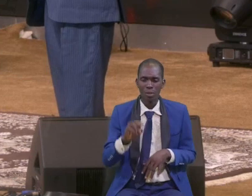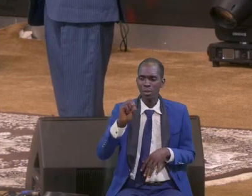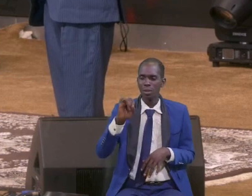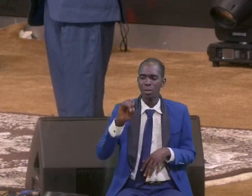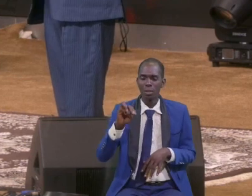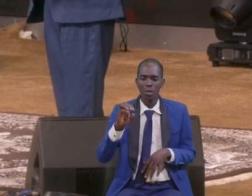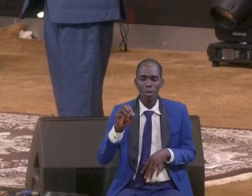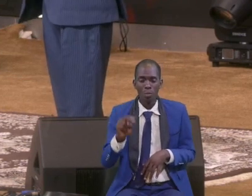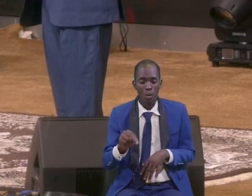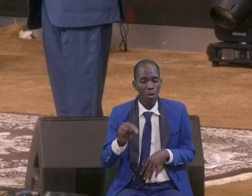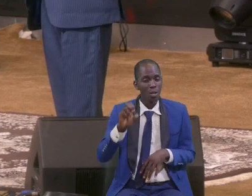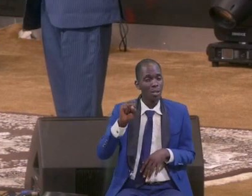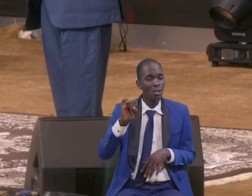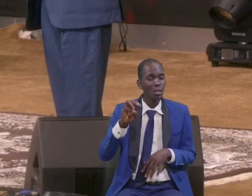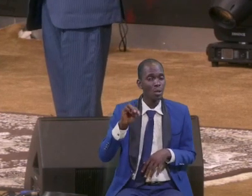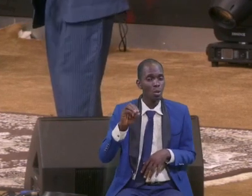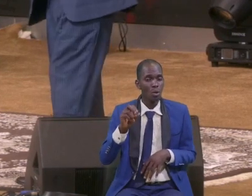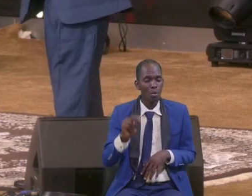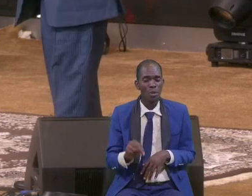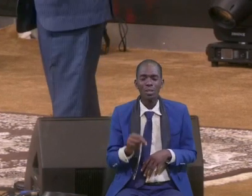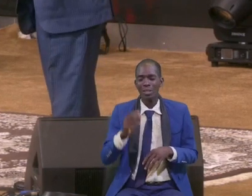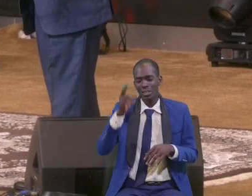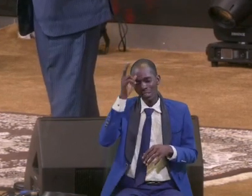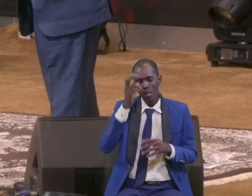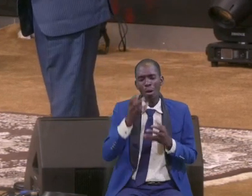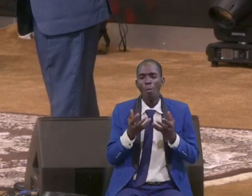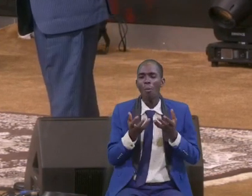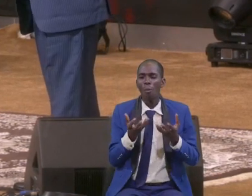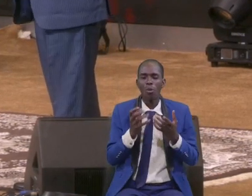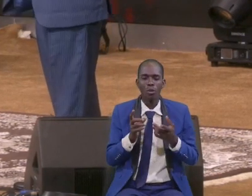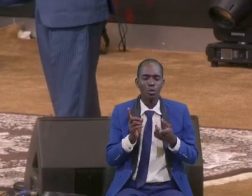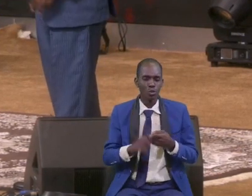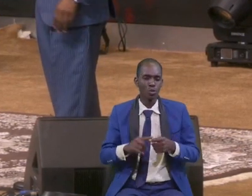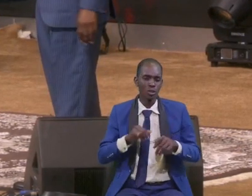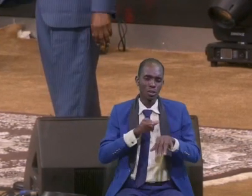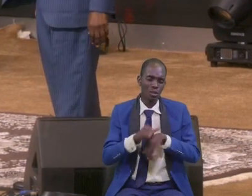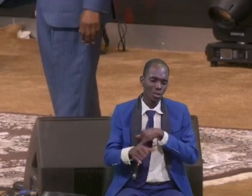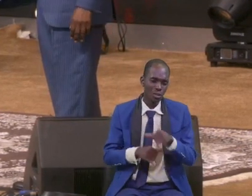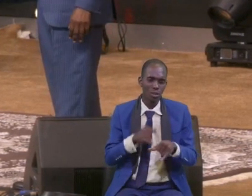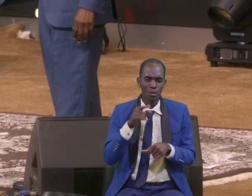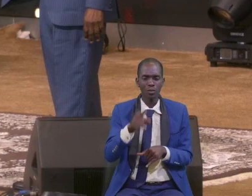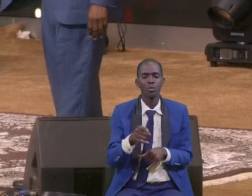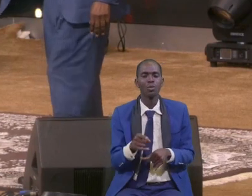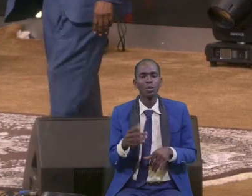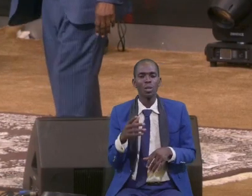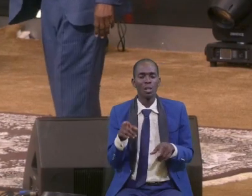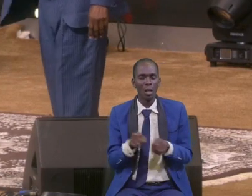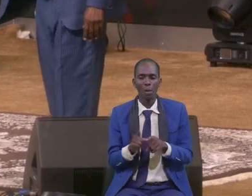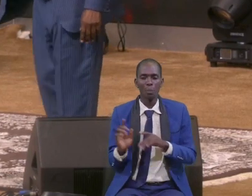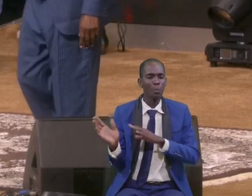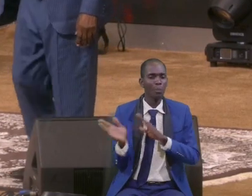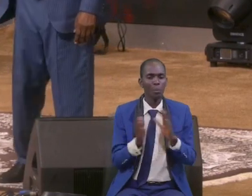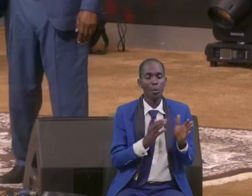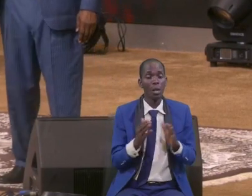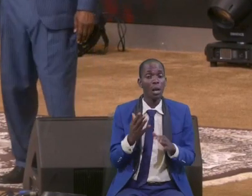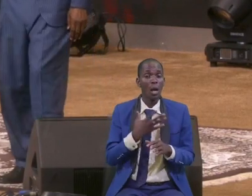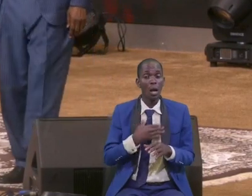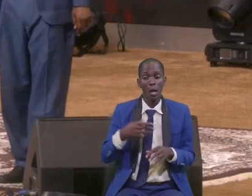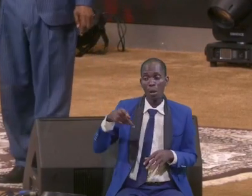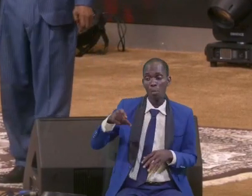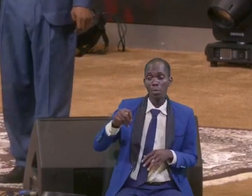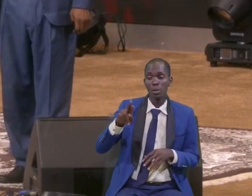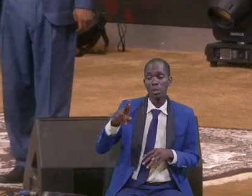have you, that may sift you like wheat, but have prayed for you." He forgot that Jesus had said